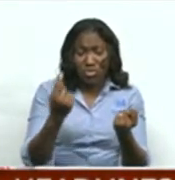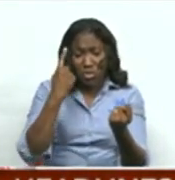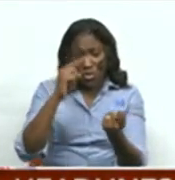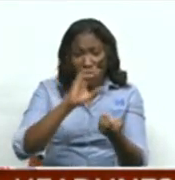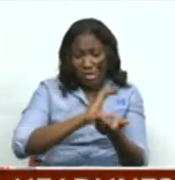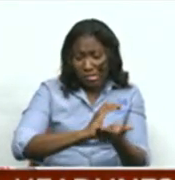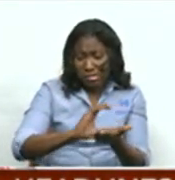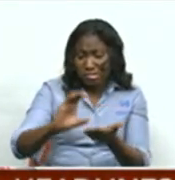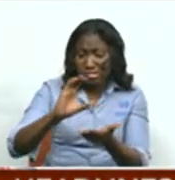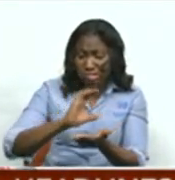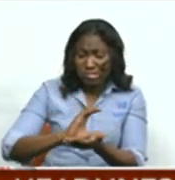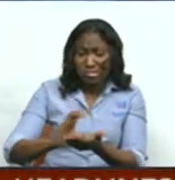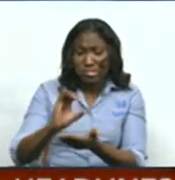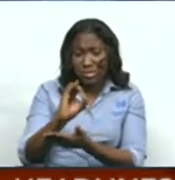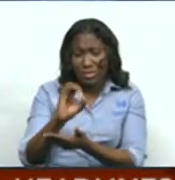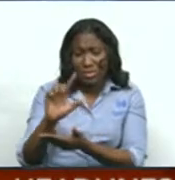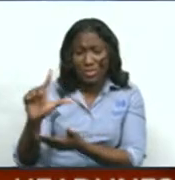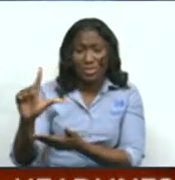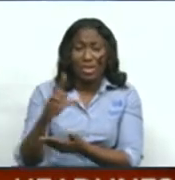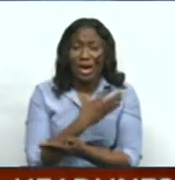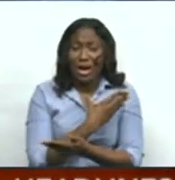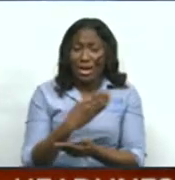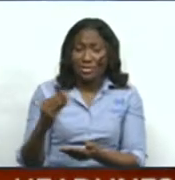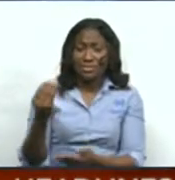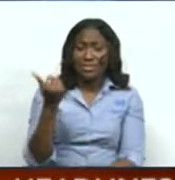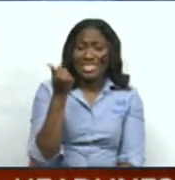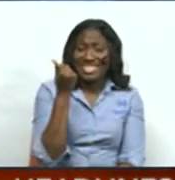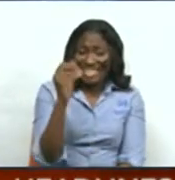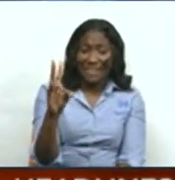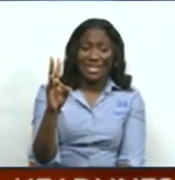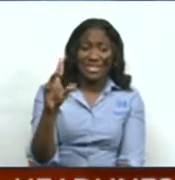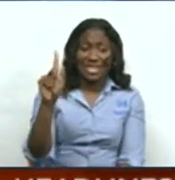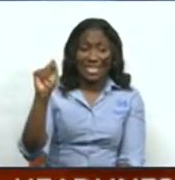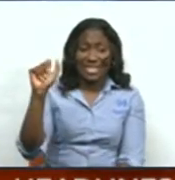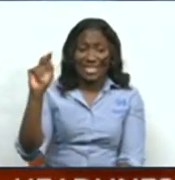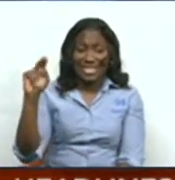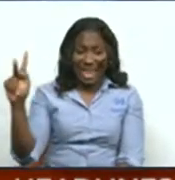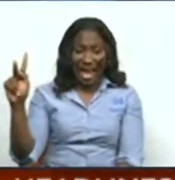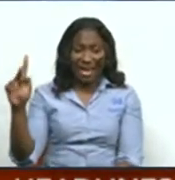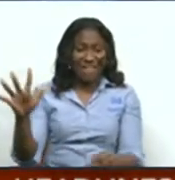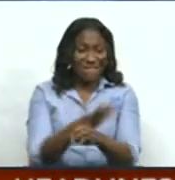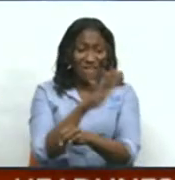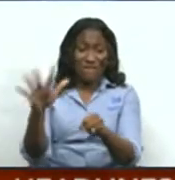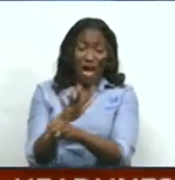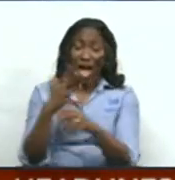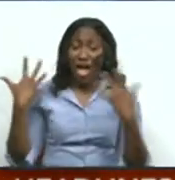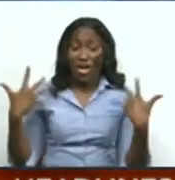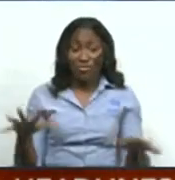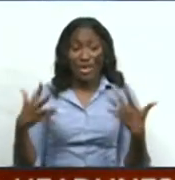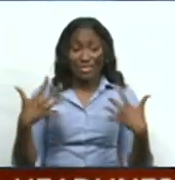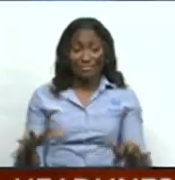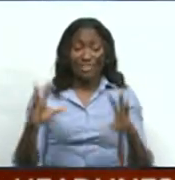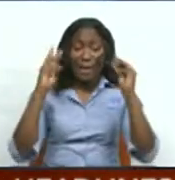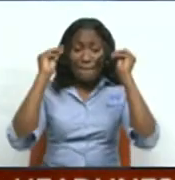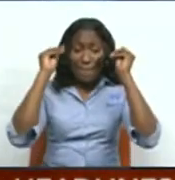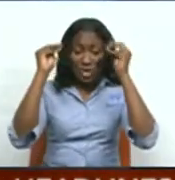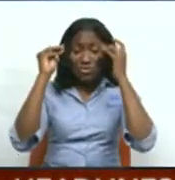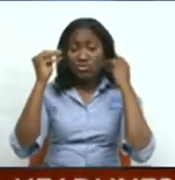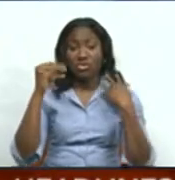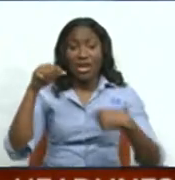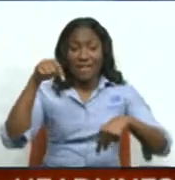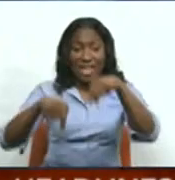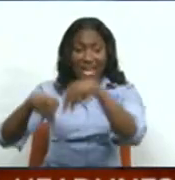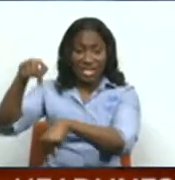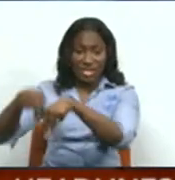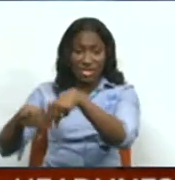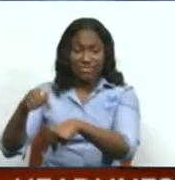of the overloads. 17 tanks are said to be already filled. Meanwhile, the Ministry of Energy and Energy